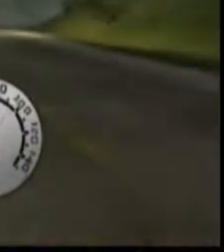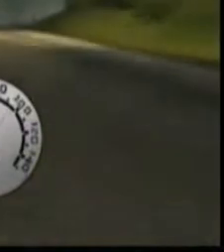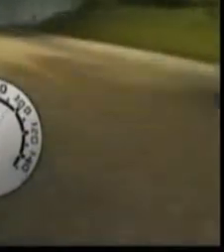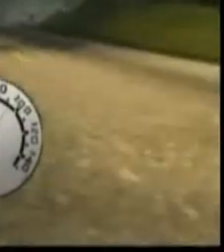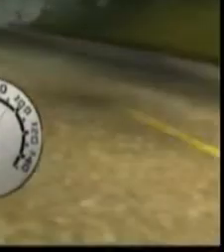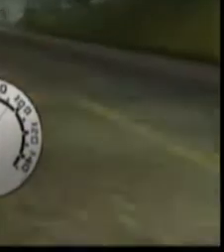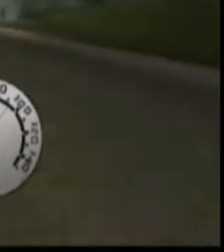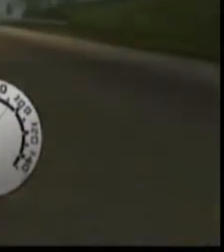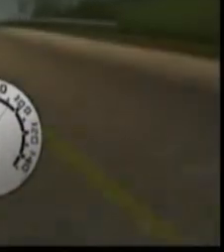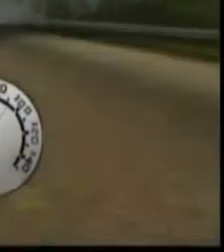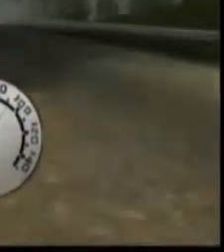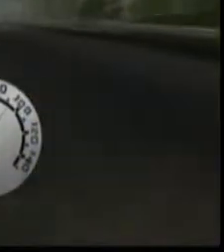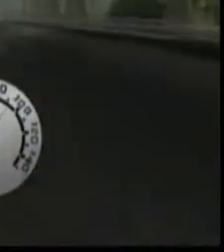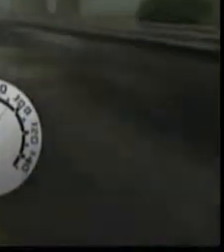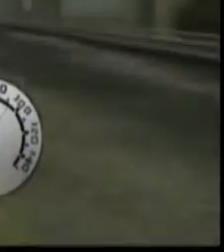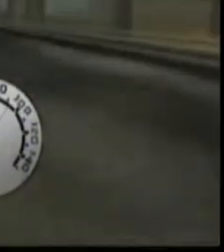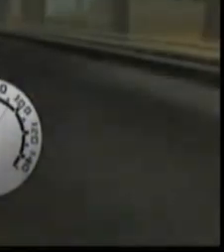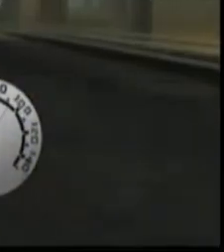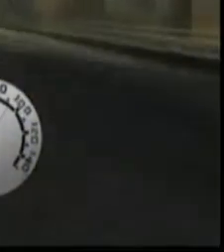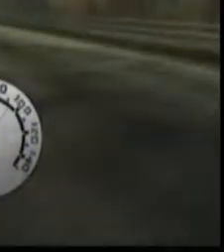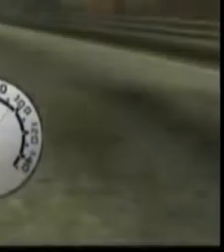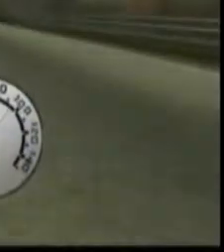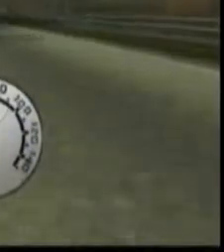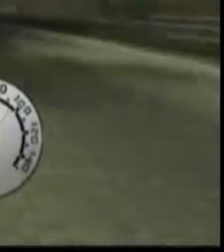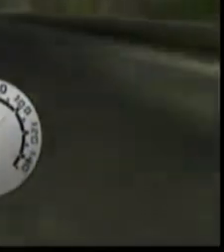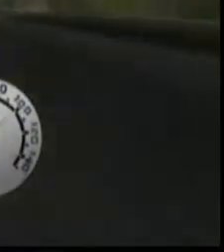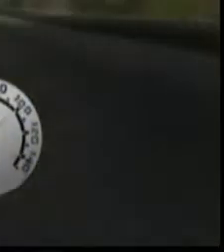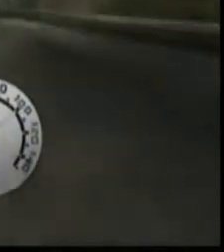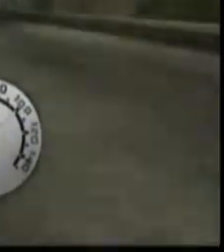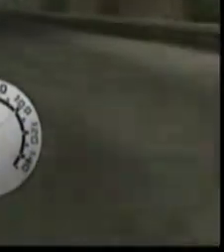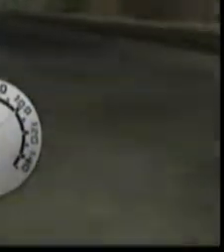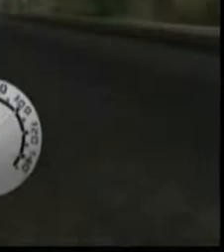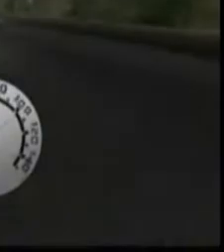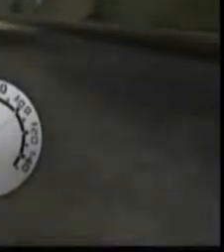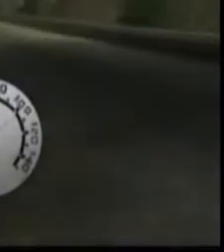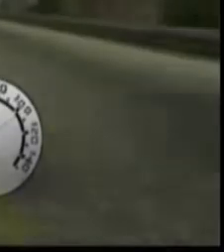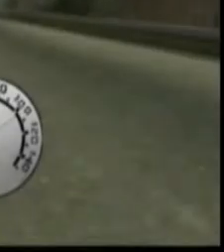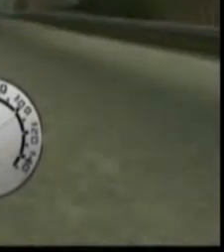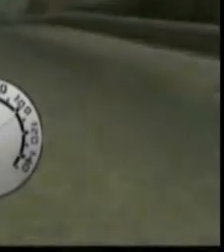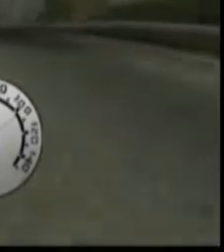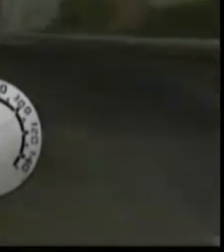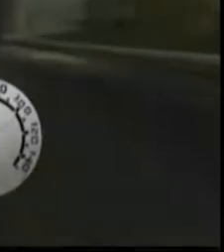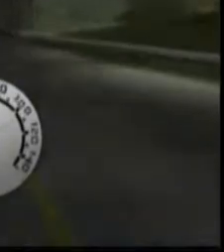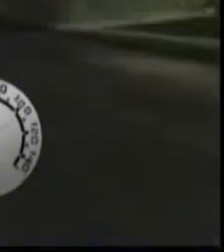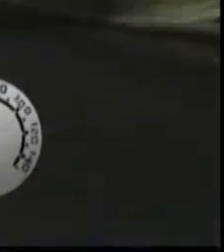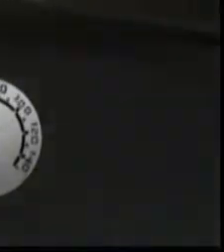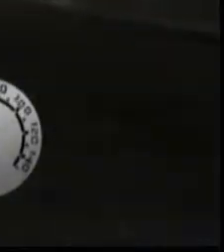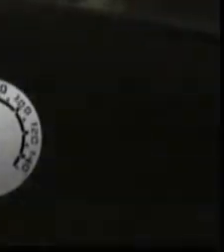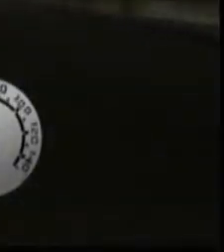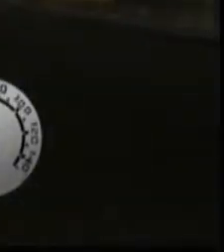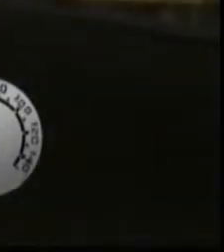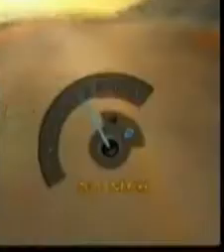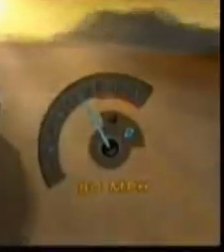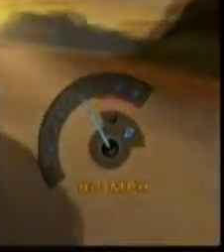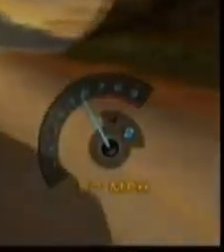pursuit. What's not to like? However, going back to what I was saying earlier, this Xbox version isn't the best of the